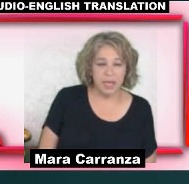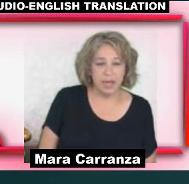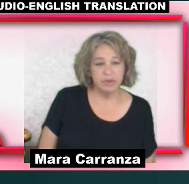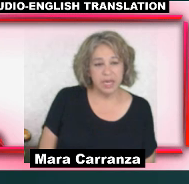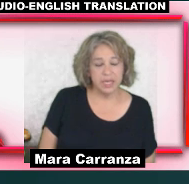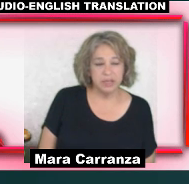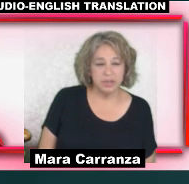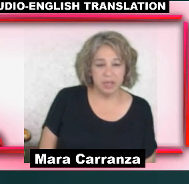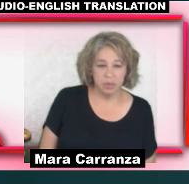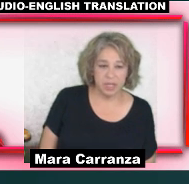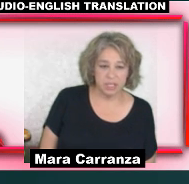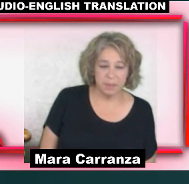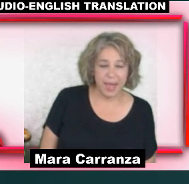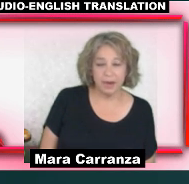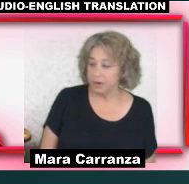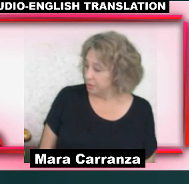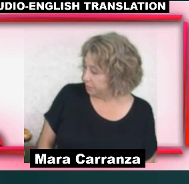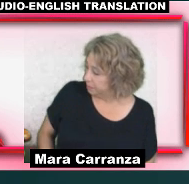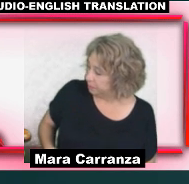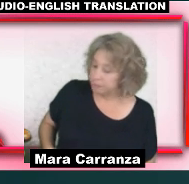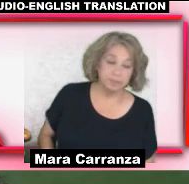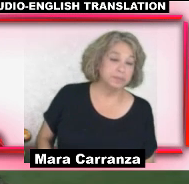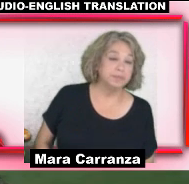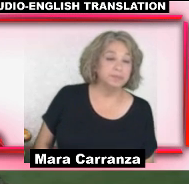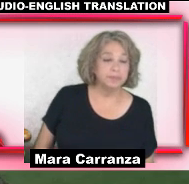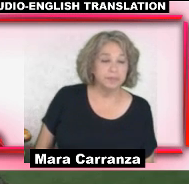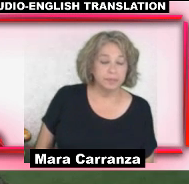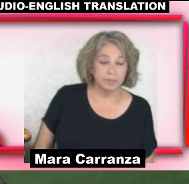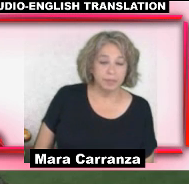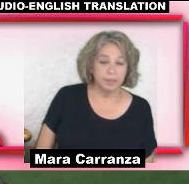We meet every day to deal with this matter